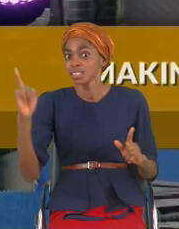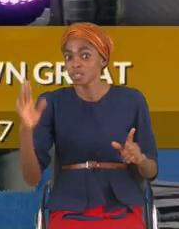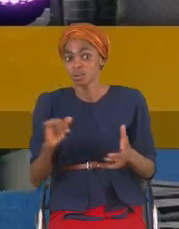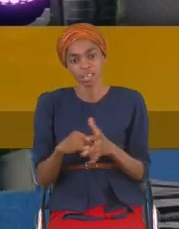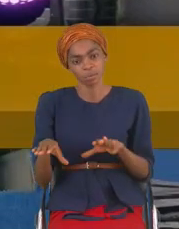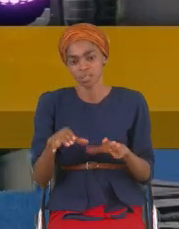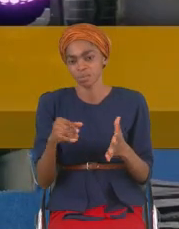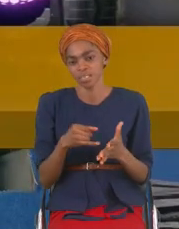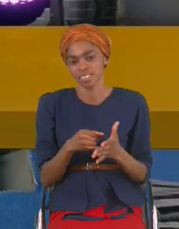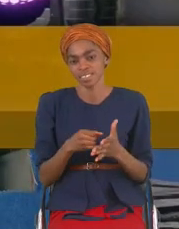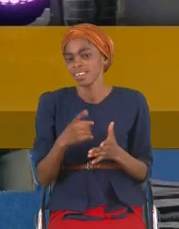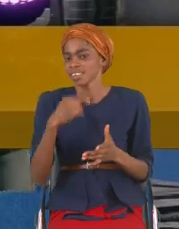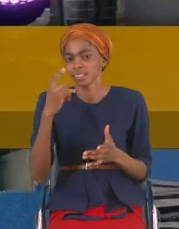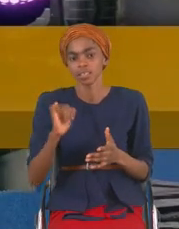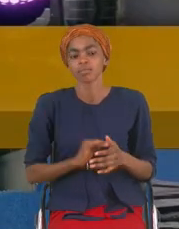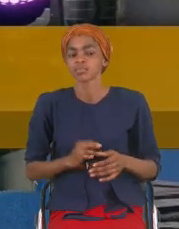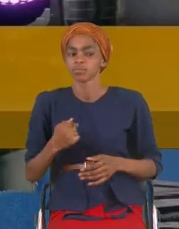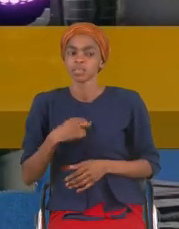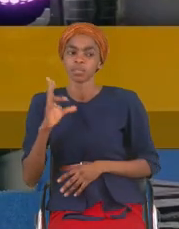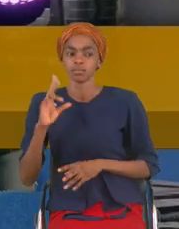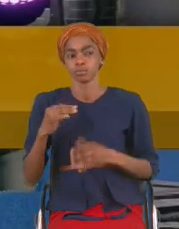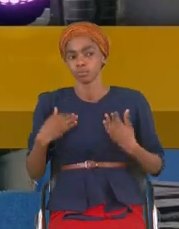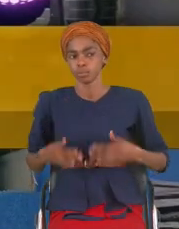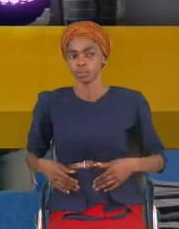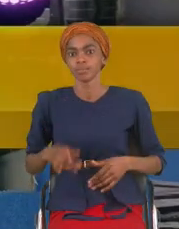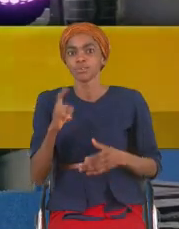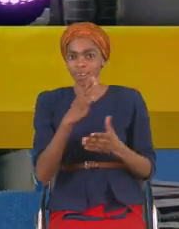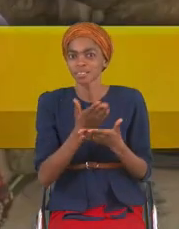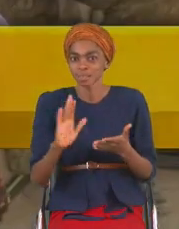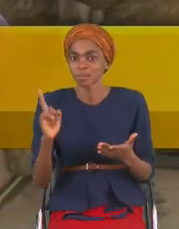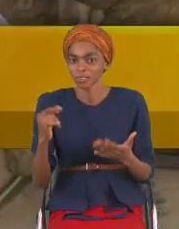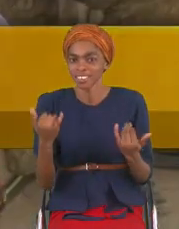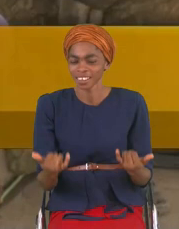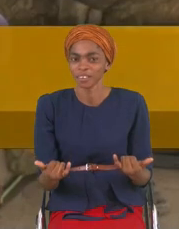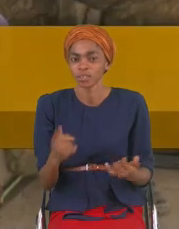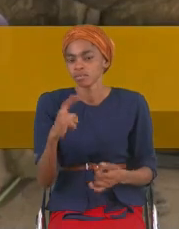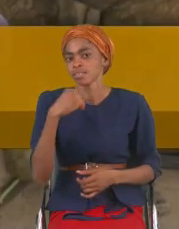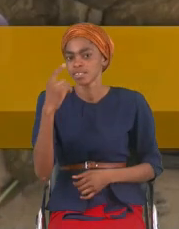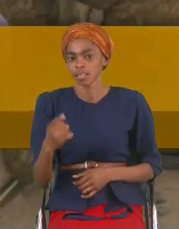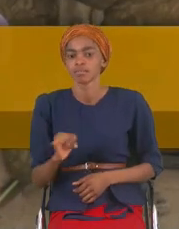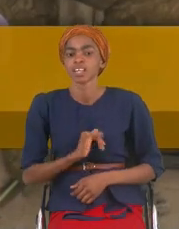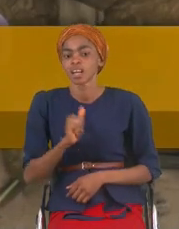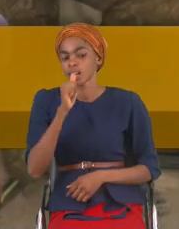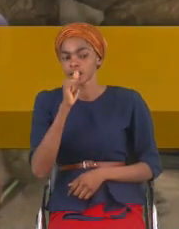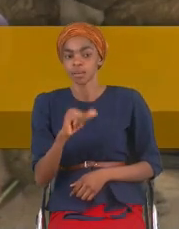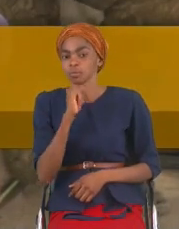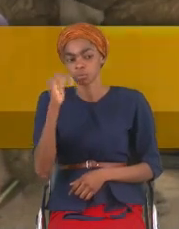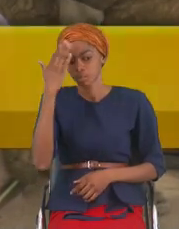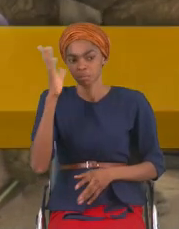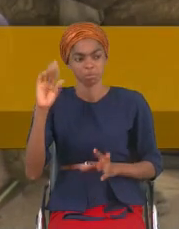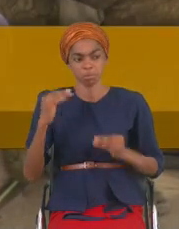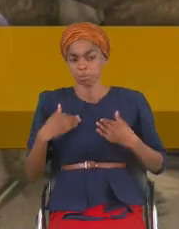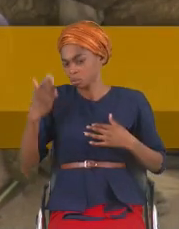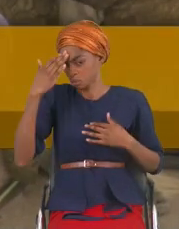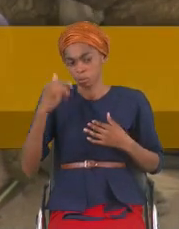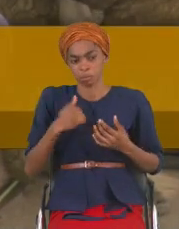You say, I am a nobody. You are somebody now. You say, I am not known. The